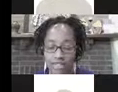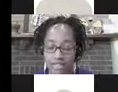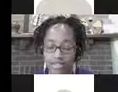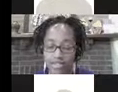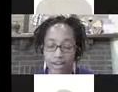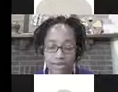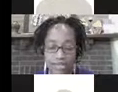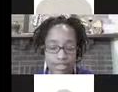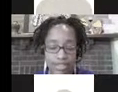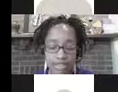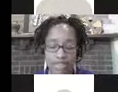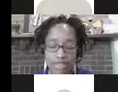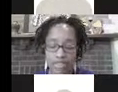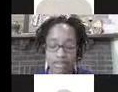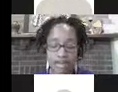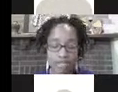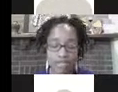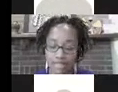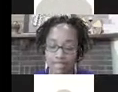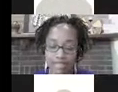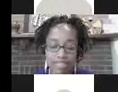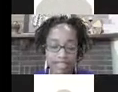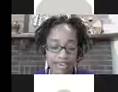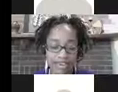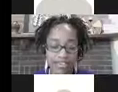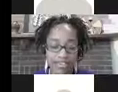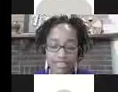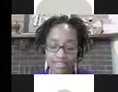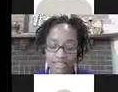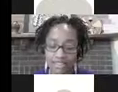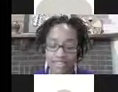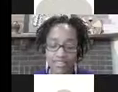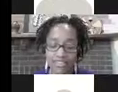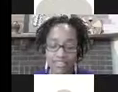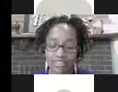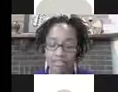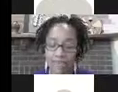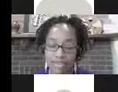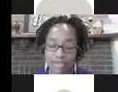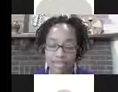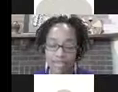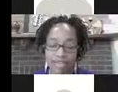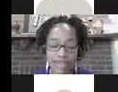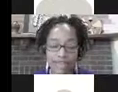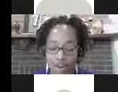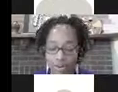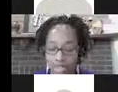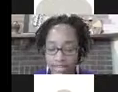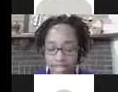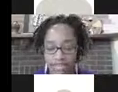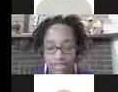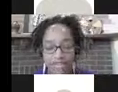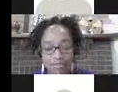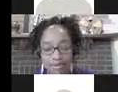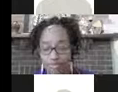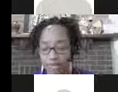Research Cluster that hosted this event, especially Garrett Grady Lovelace and Jordana Matlon. As always, I